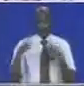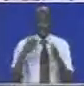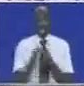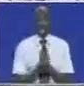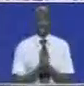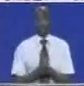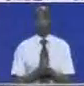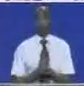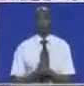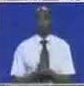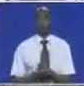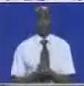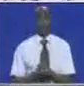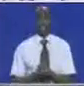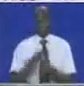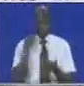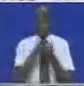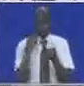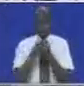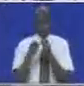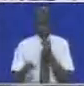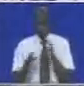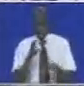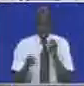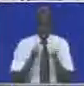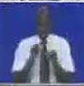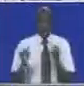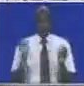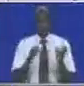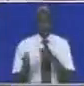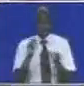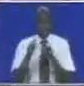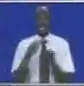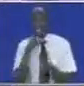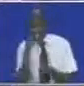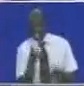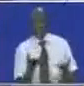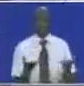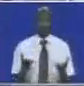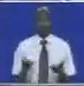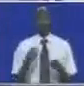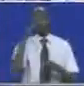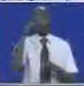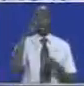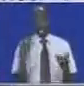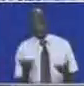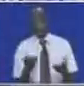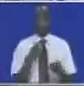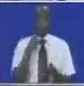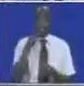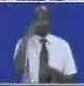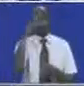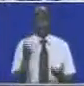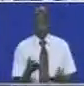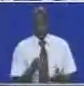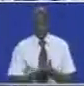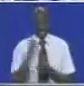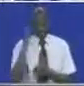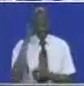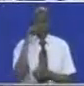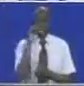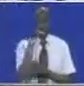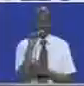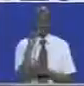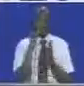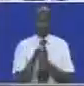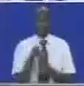these stone things, marbles, and to tell you your future, predict your future. And I remember asking the